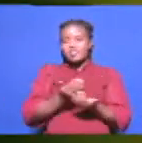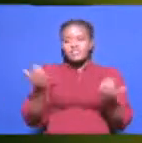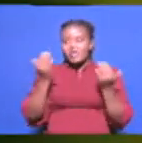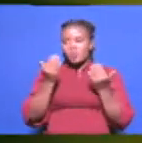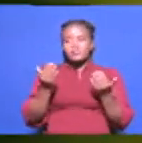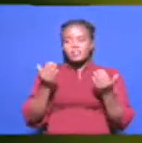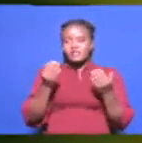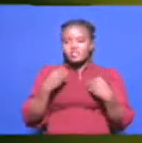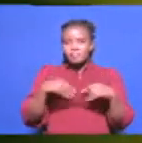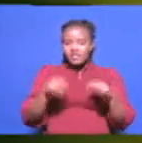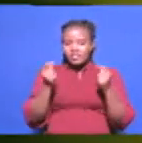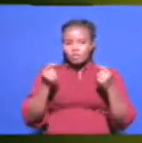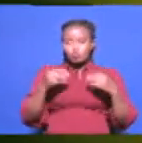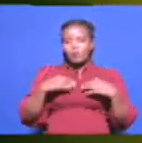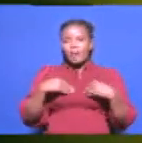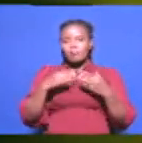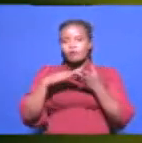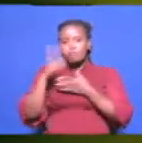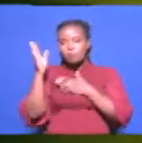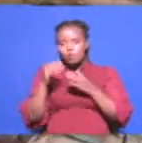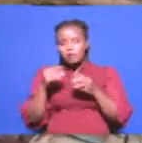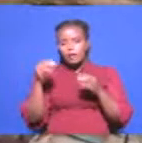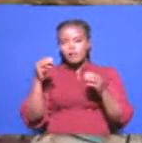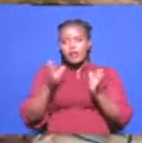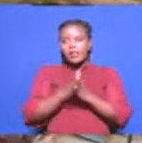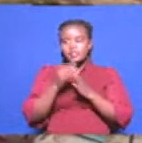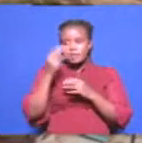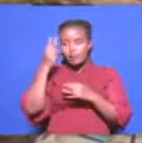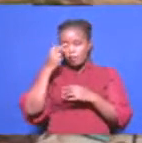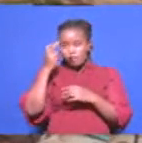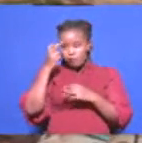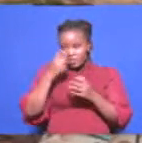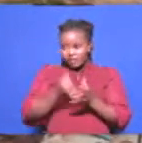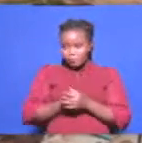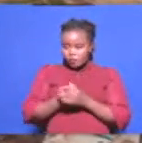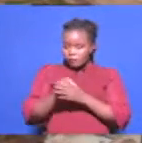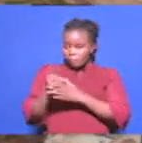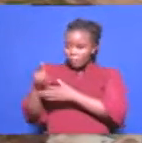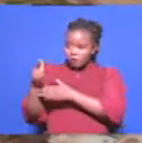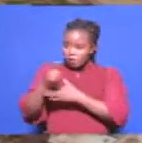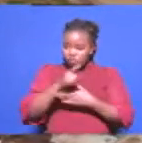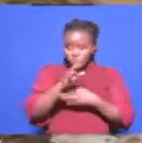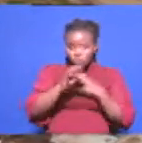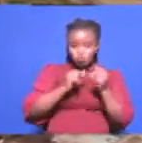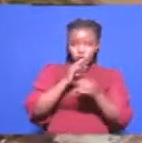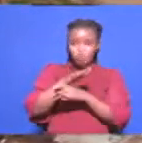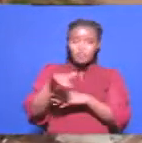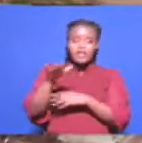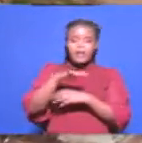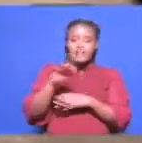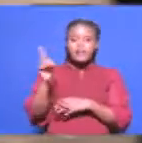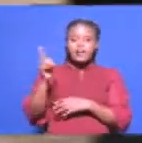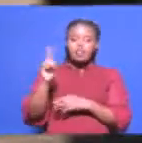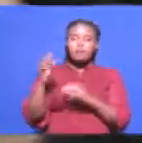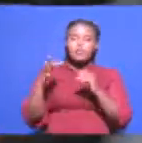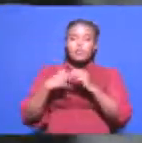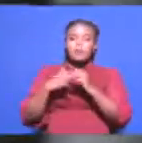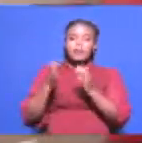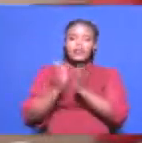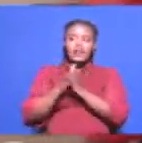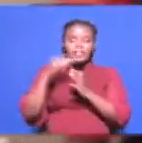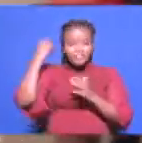competition as a source for its next victims. The film shot in Nairobi's Mathare and Kibera slums had more than